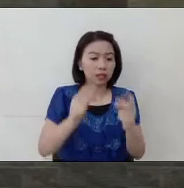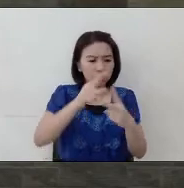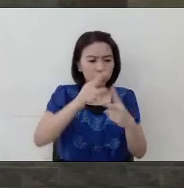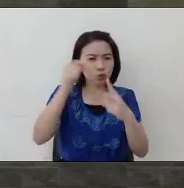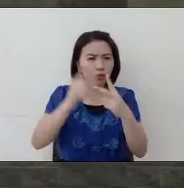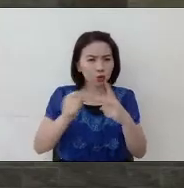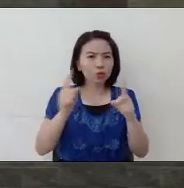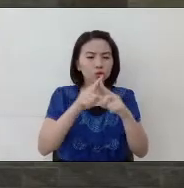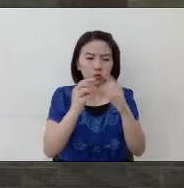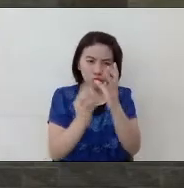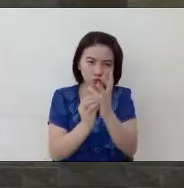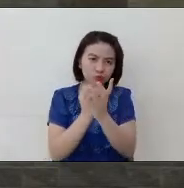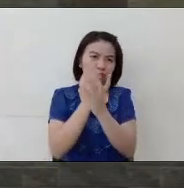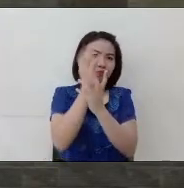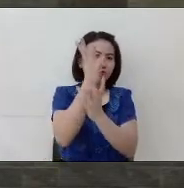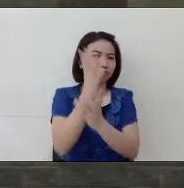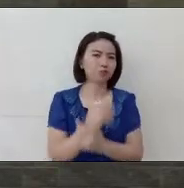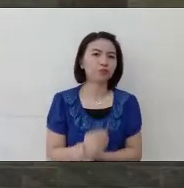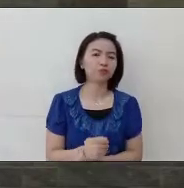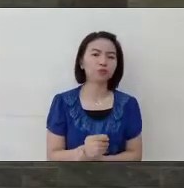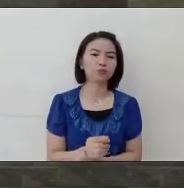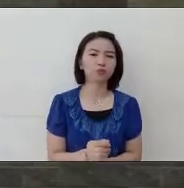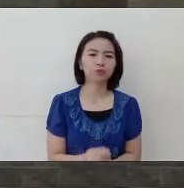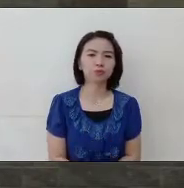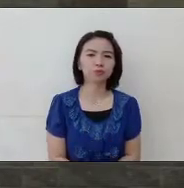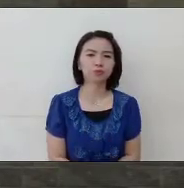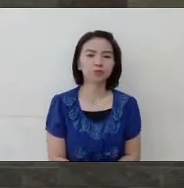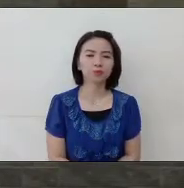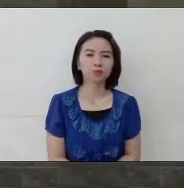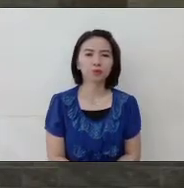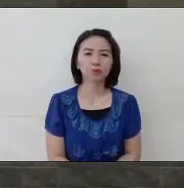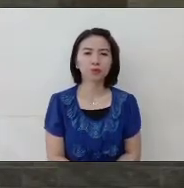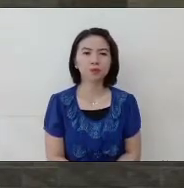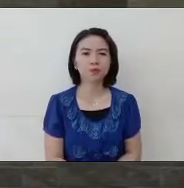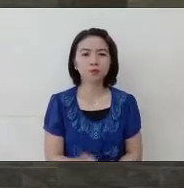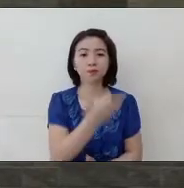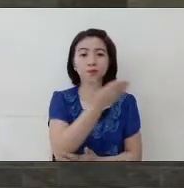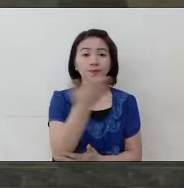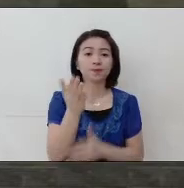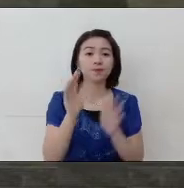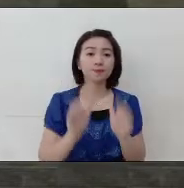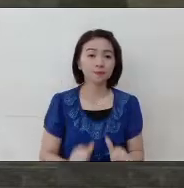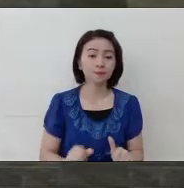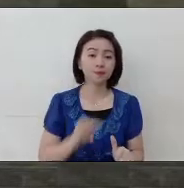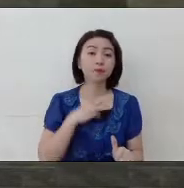You can grow. Brethren, you can grow. You can grow.